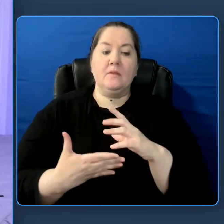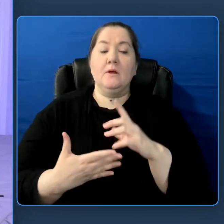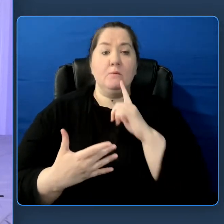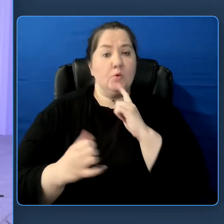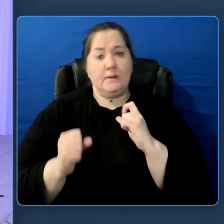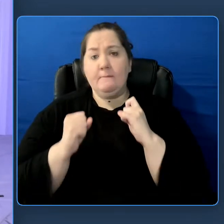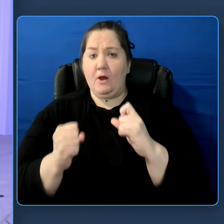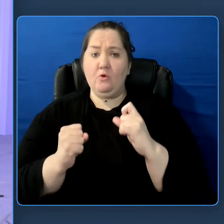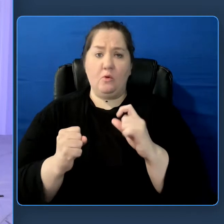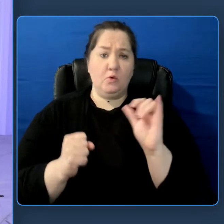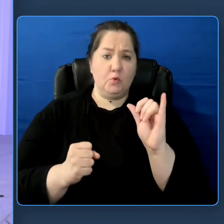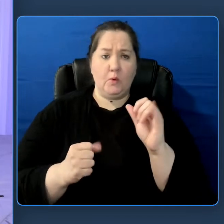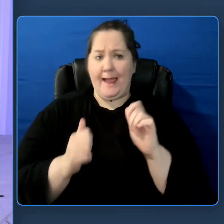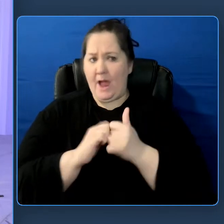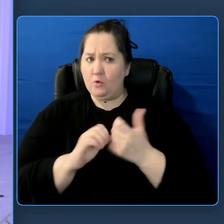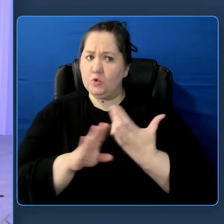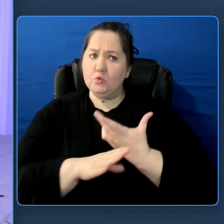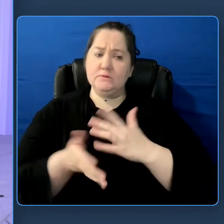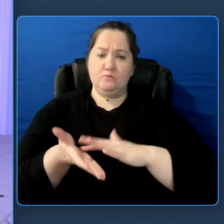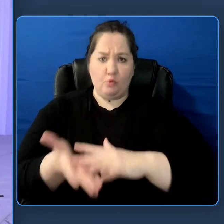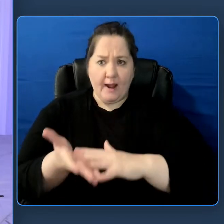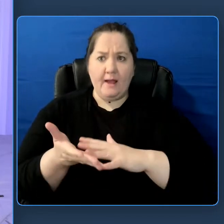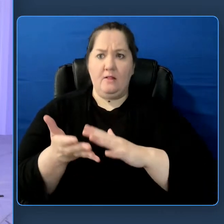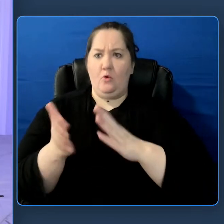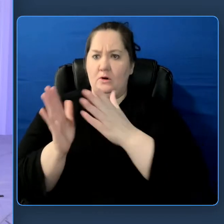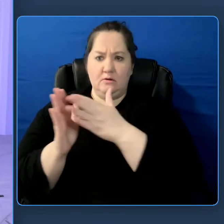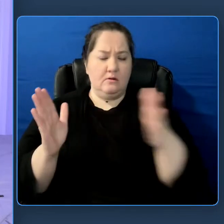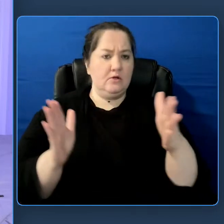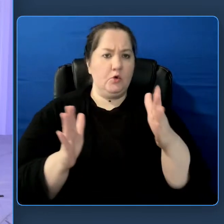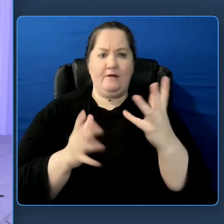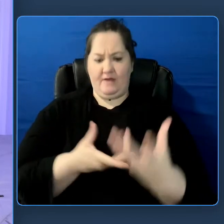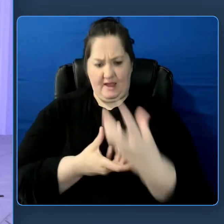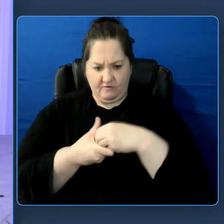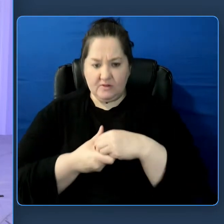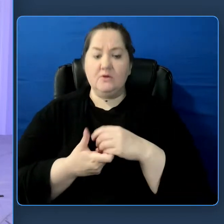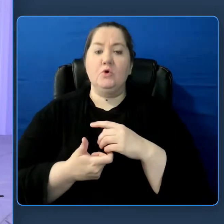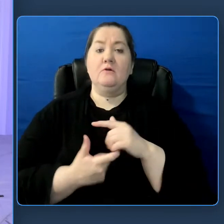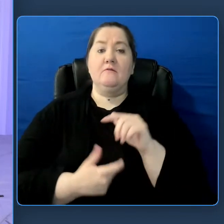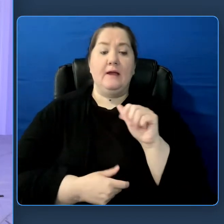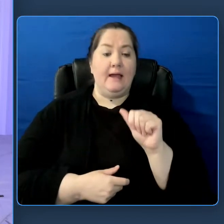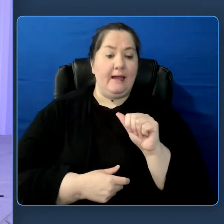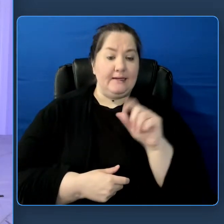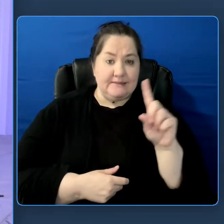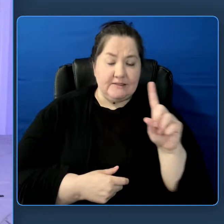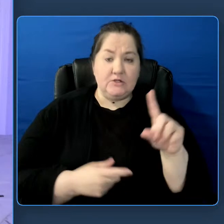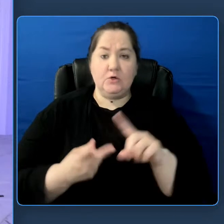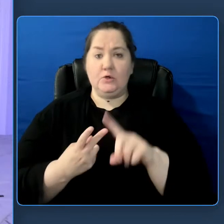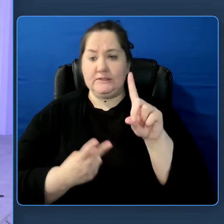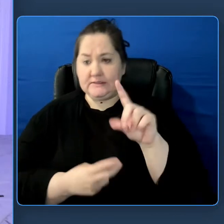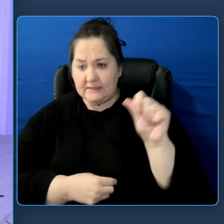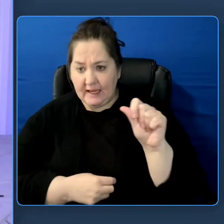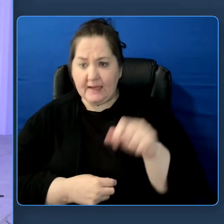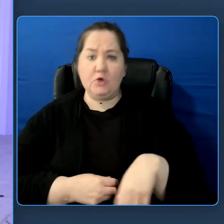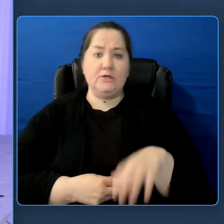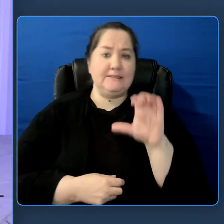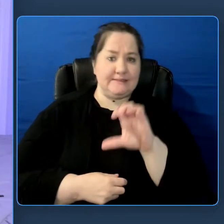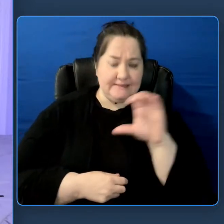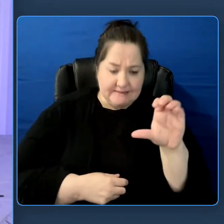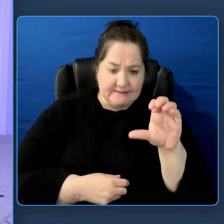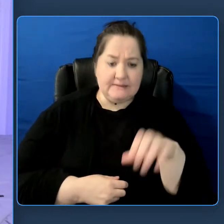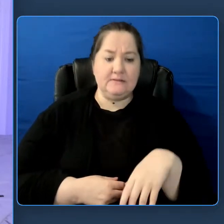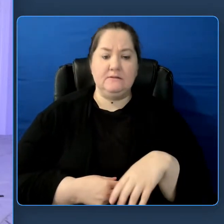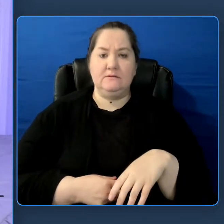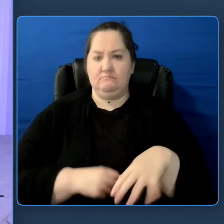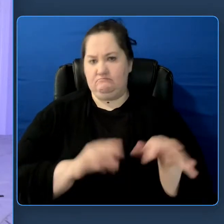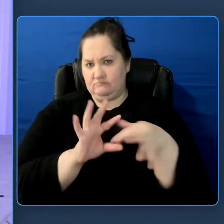pretty powerful, just to make it, one big content. So, you have your AAD or DA or CC as far as